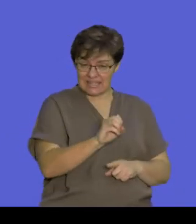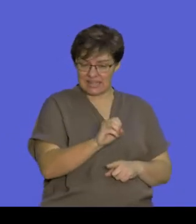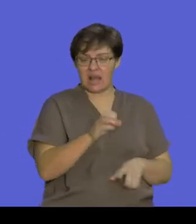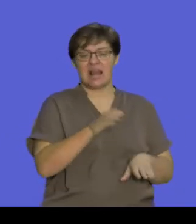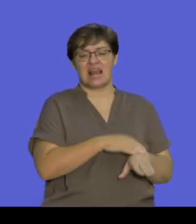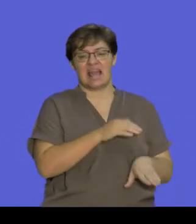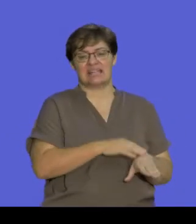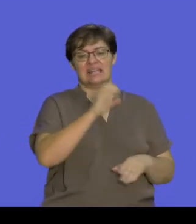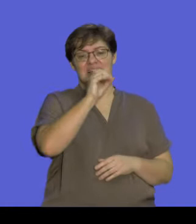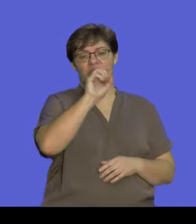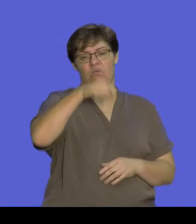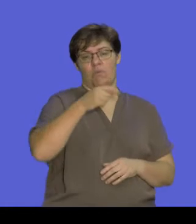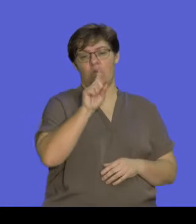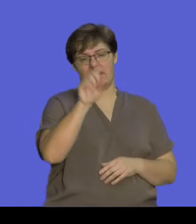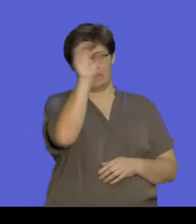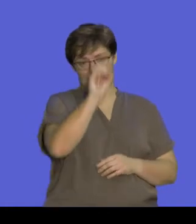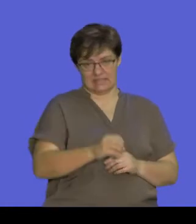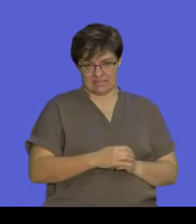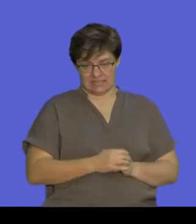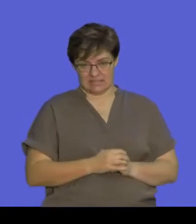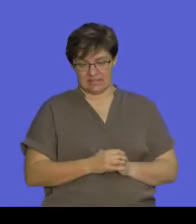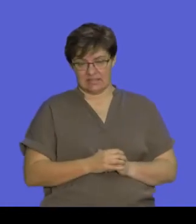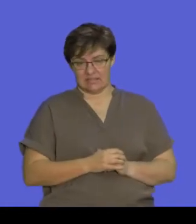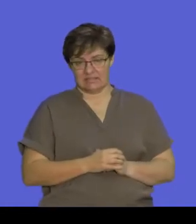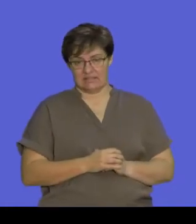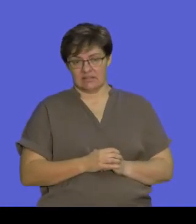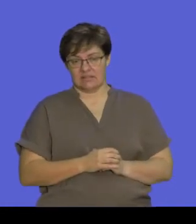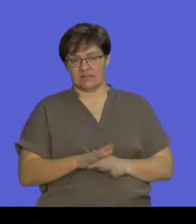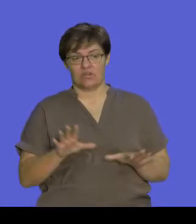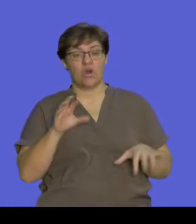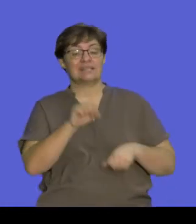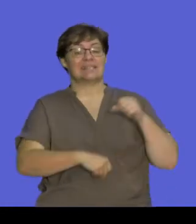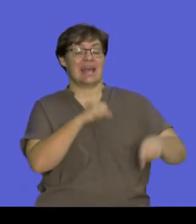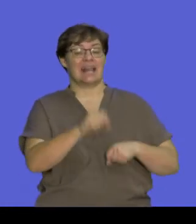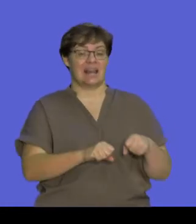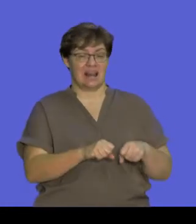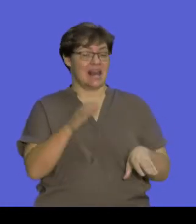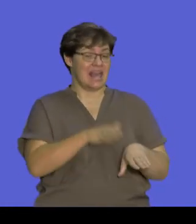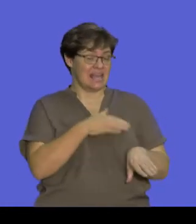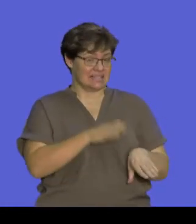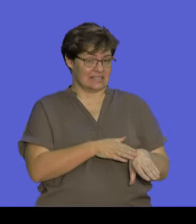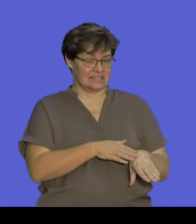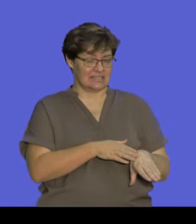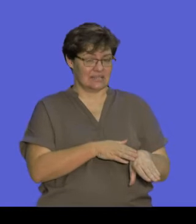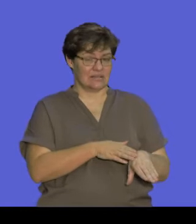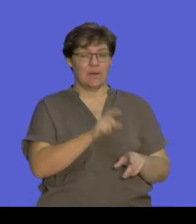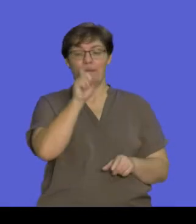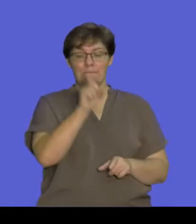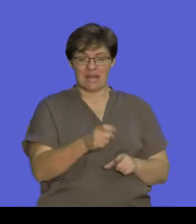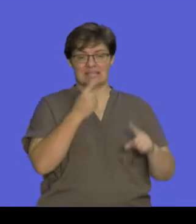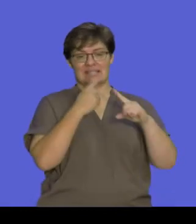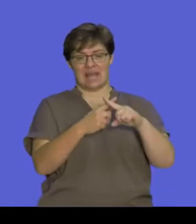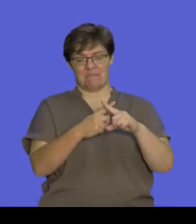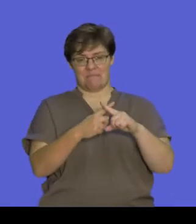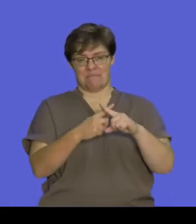late 0.1%. So to get the cycling and being late, we're going to have to multiply